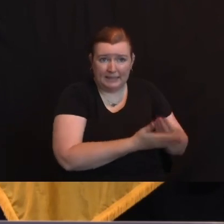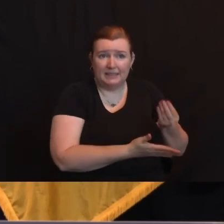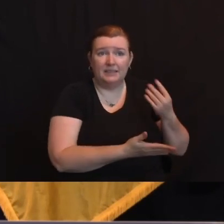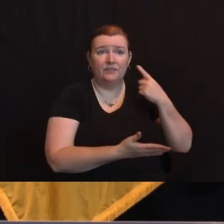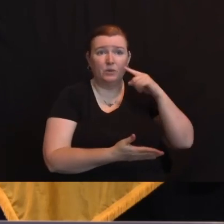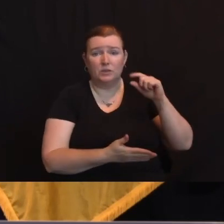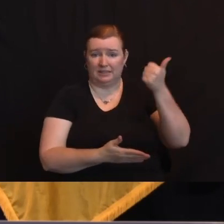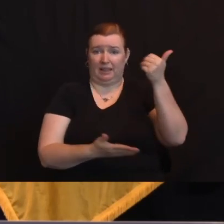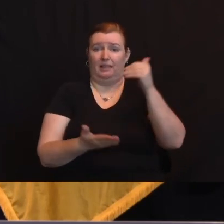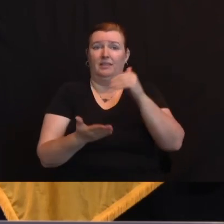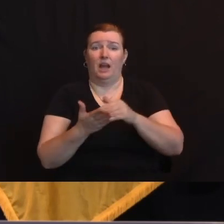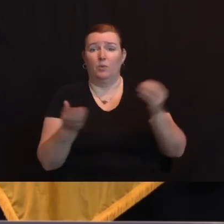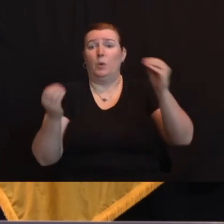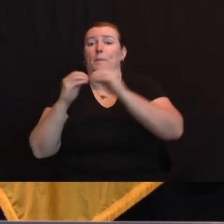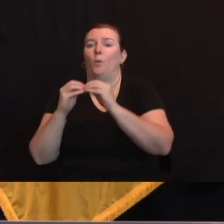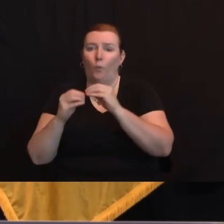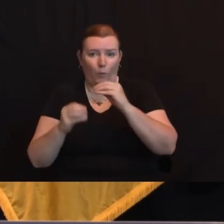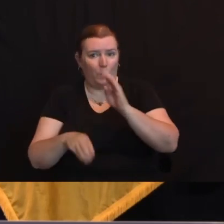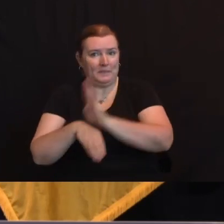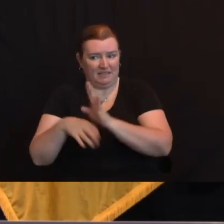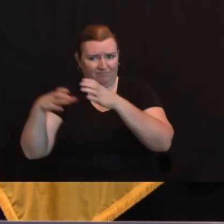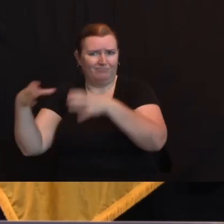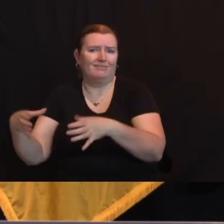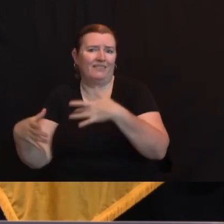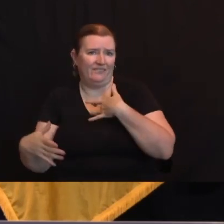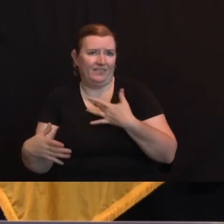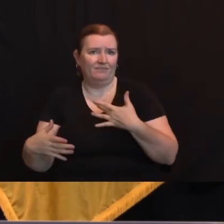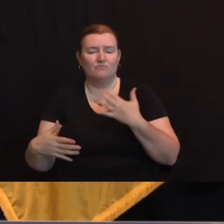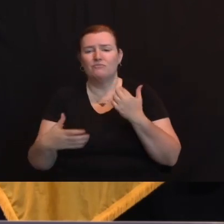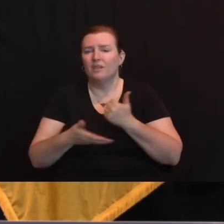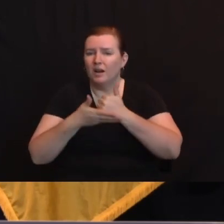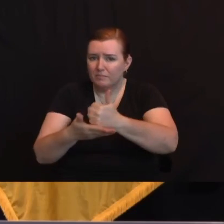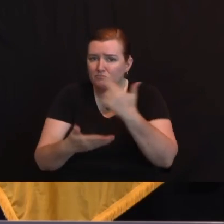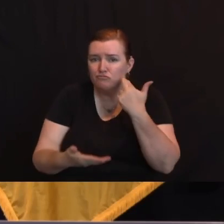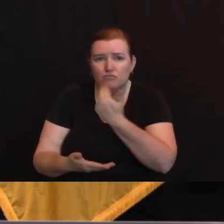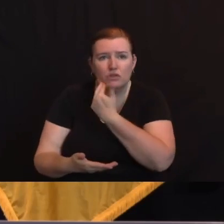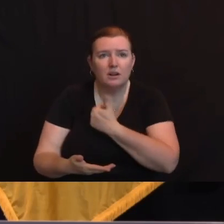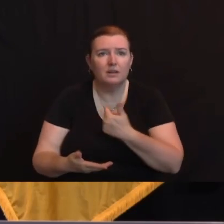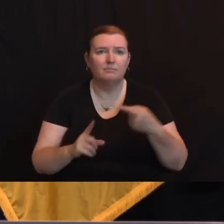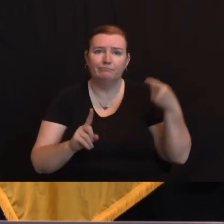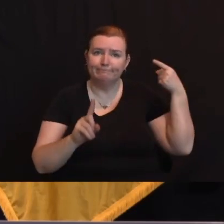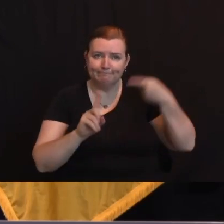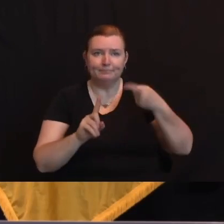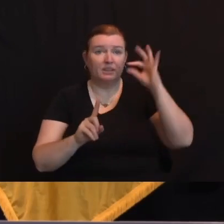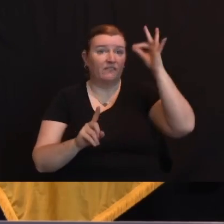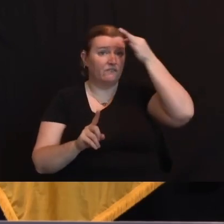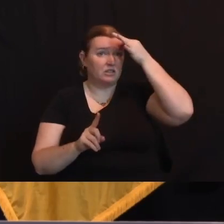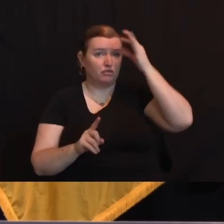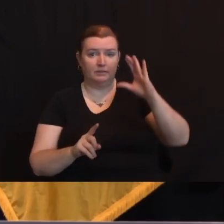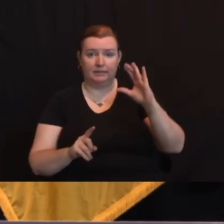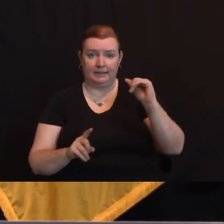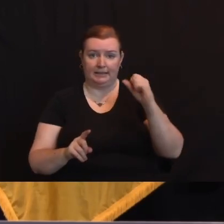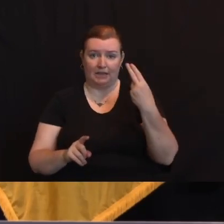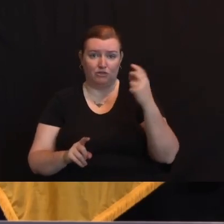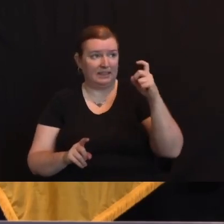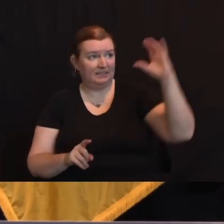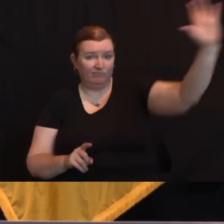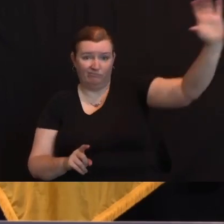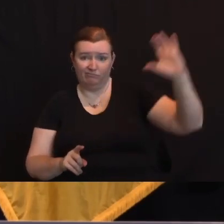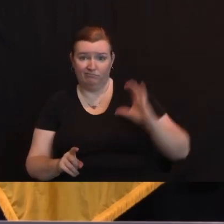industry. But the bigger point is we need more federal cash. Thank you. Sir, anything for you? Nothing today? Okay.